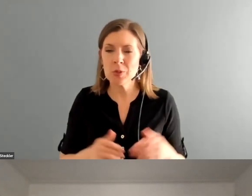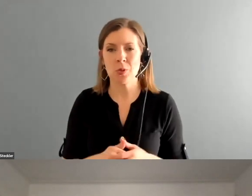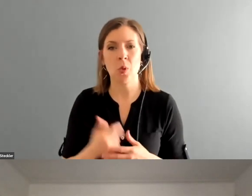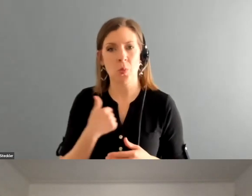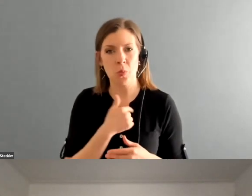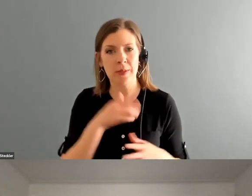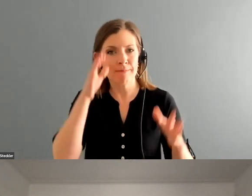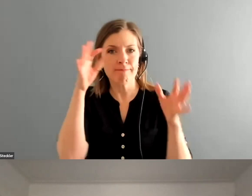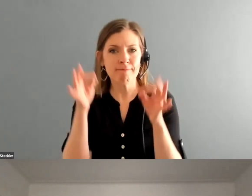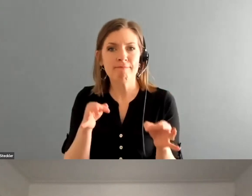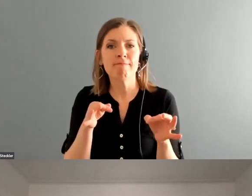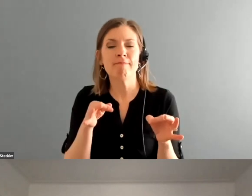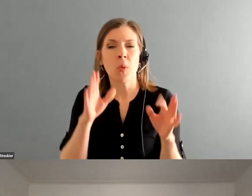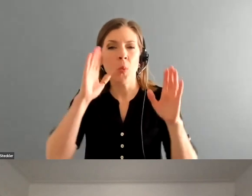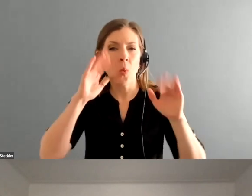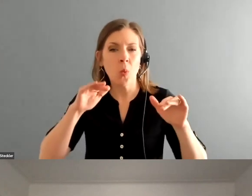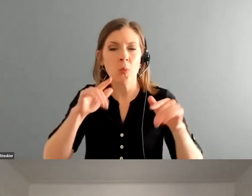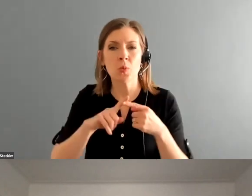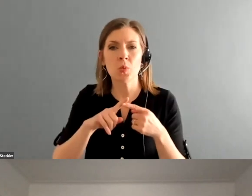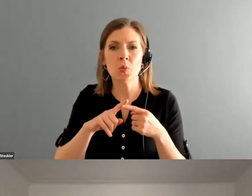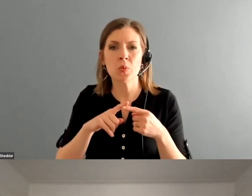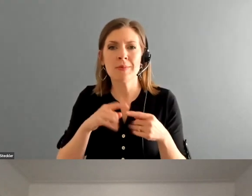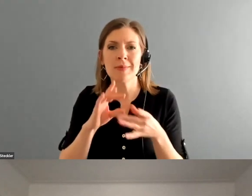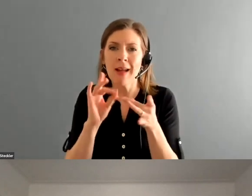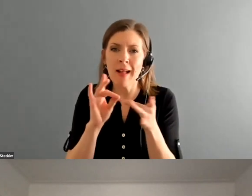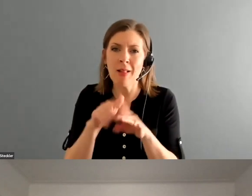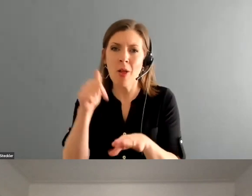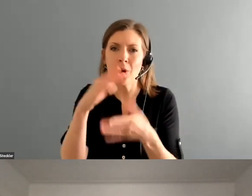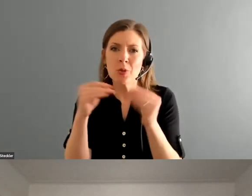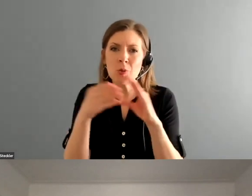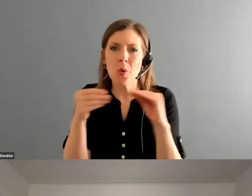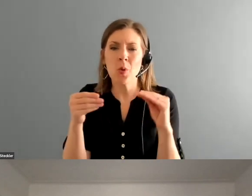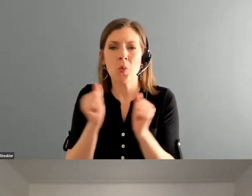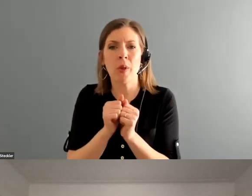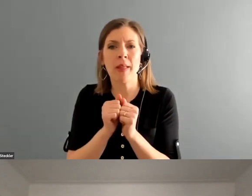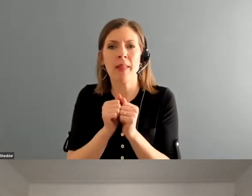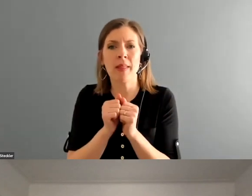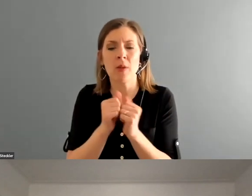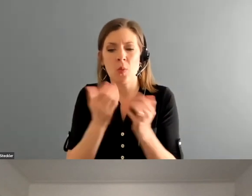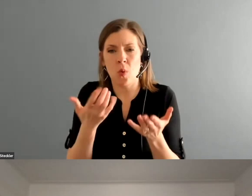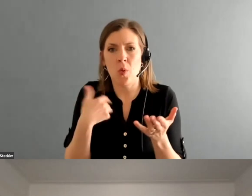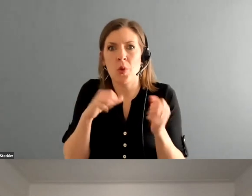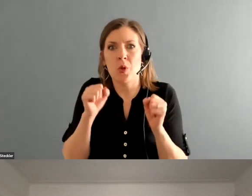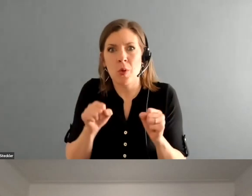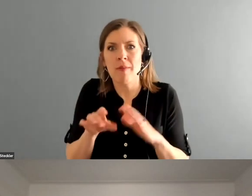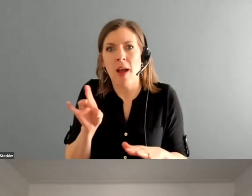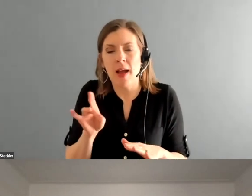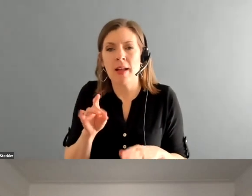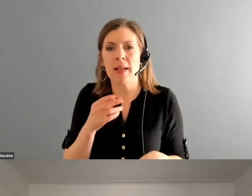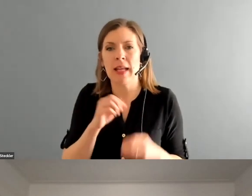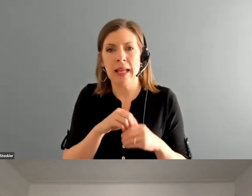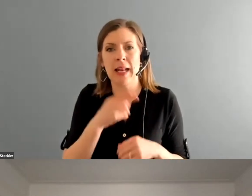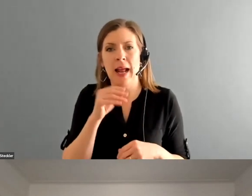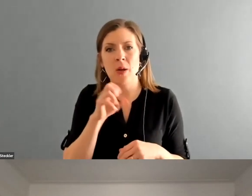out hoping to just kind of tell a longer story with what we could find in Howe's own